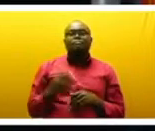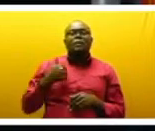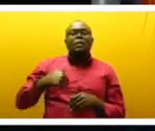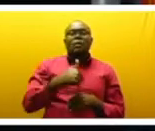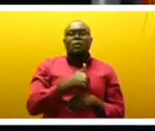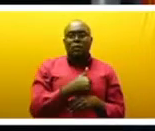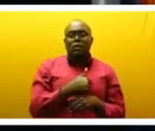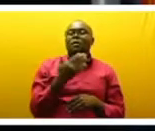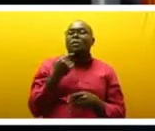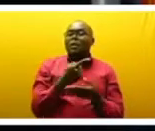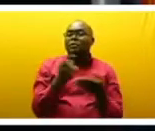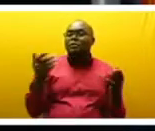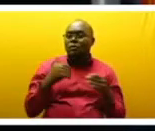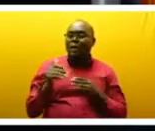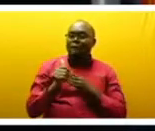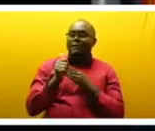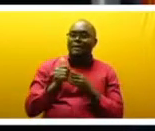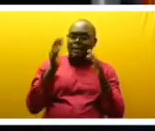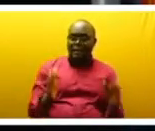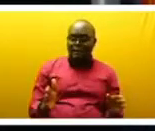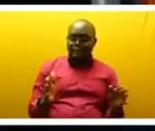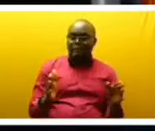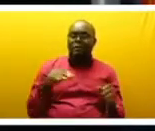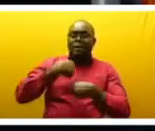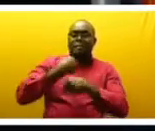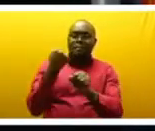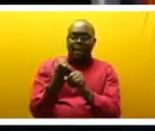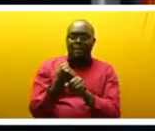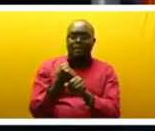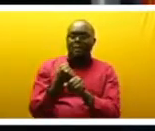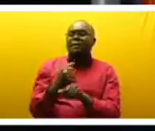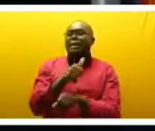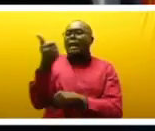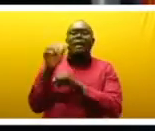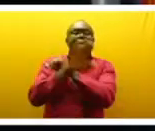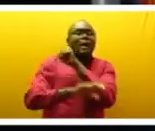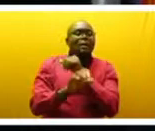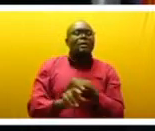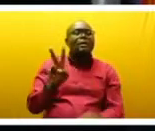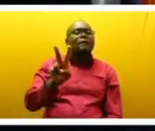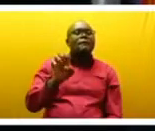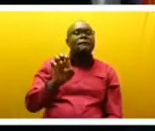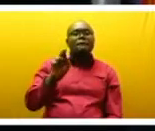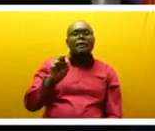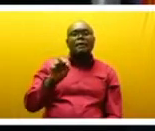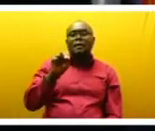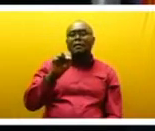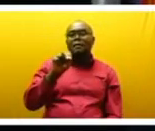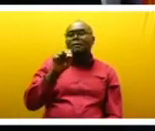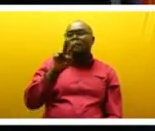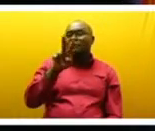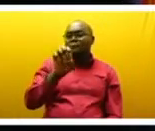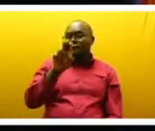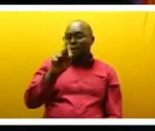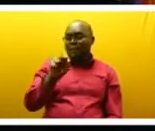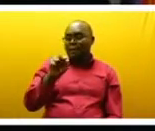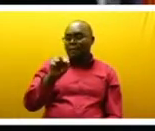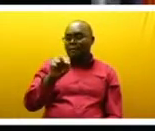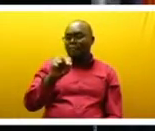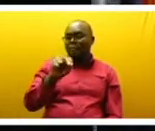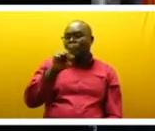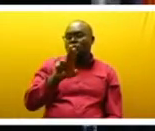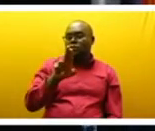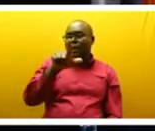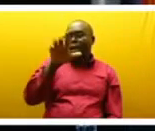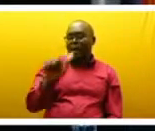soon to have leaders made in Venezuela, not in Kenya, not by Kenyans. Allow me to use the few